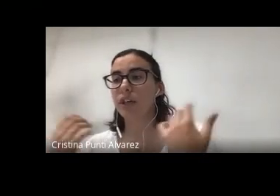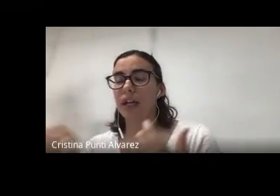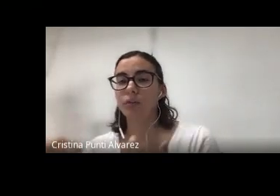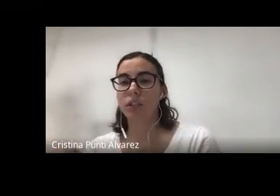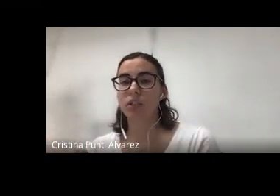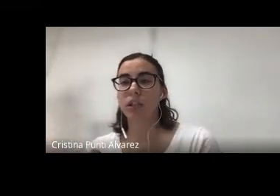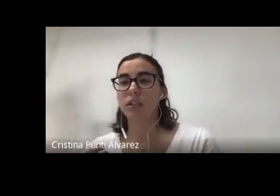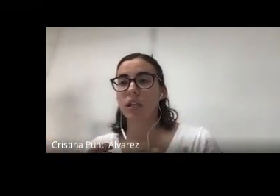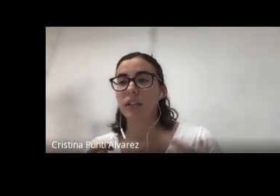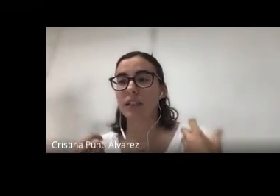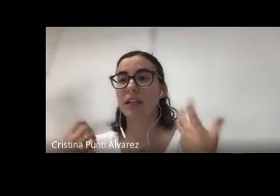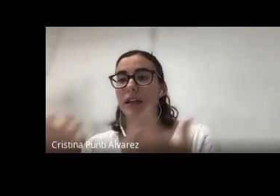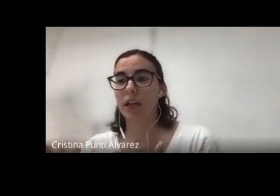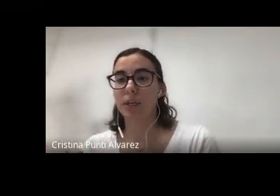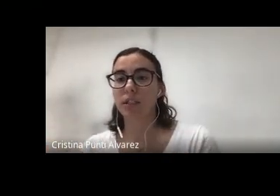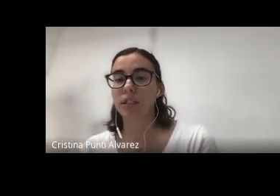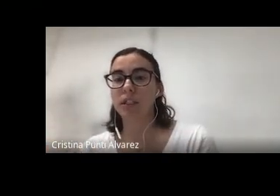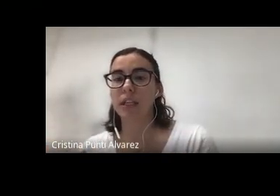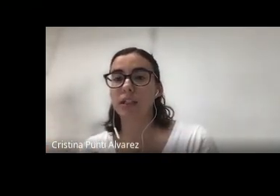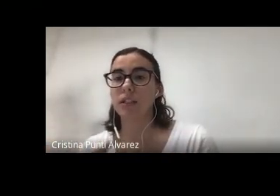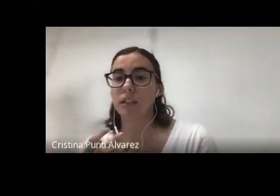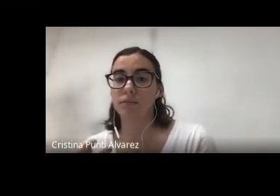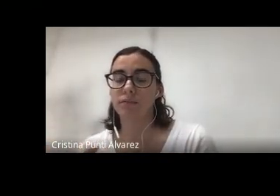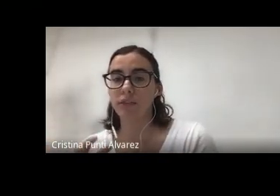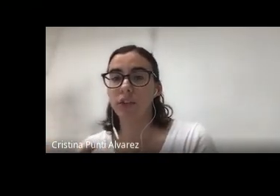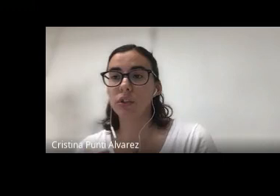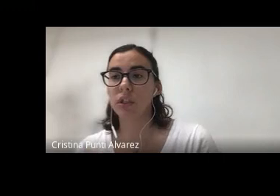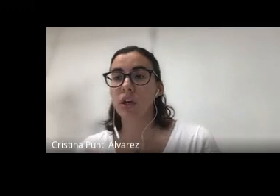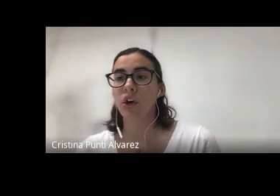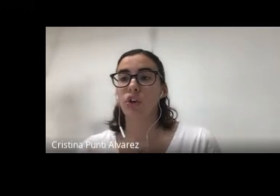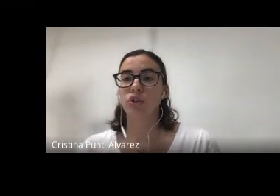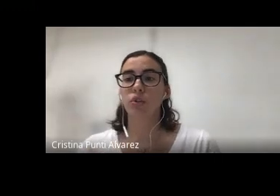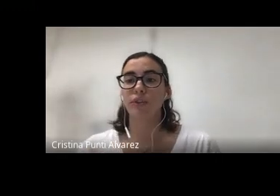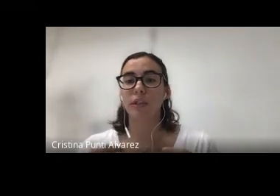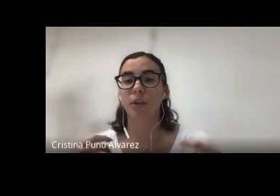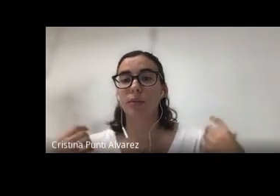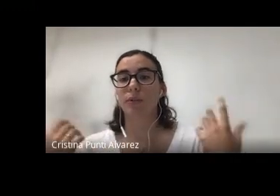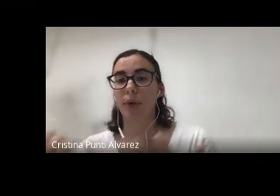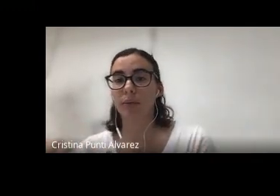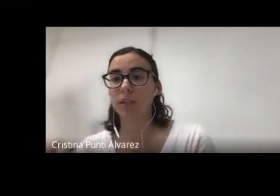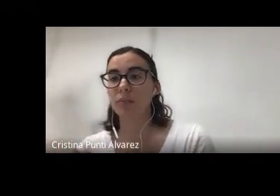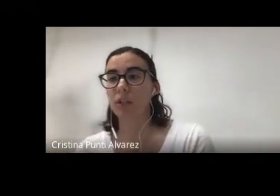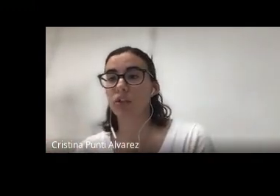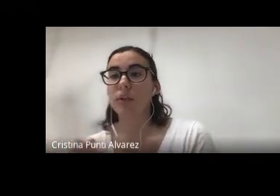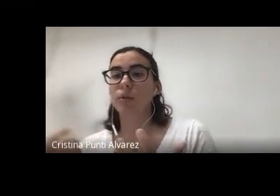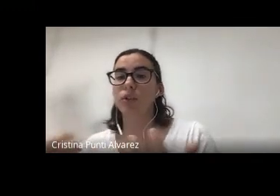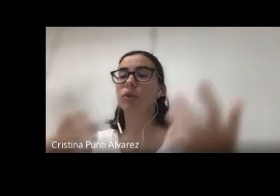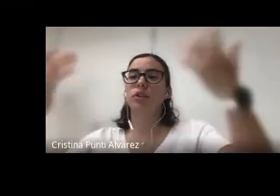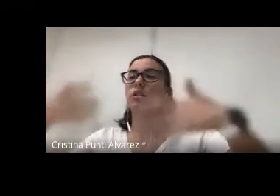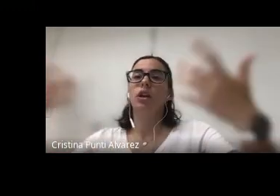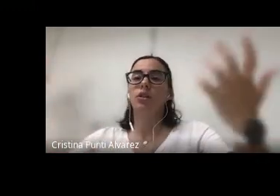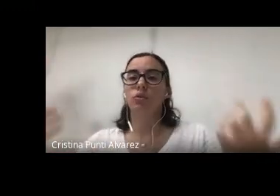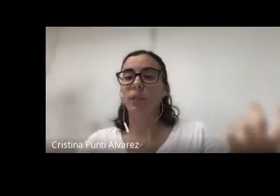general with high linguistic studies that can help us in this task is difficult. Also, we face a problem of privacy because not everyone